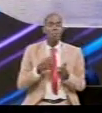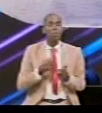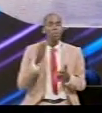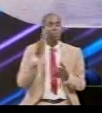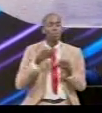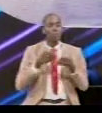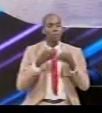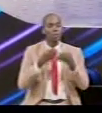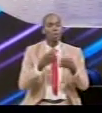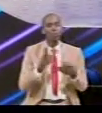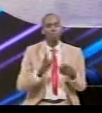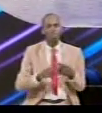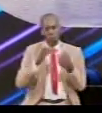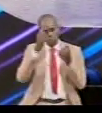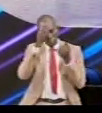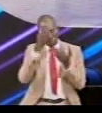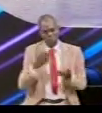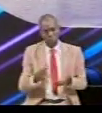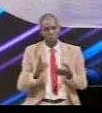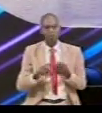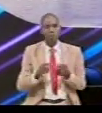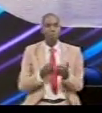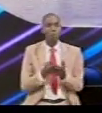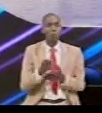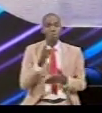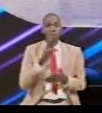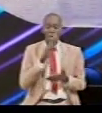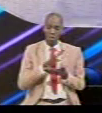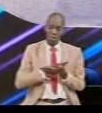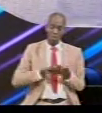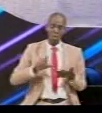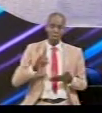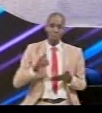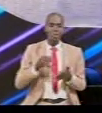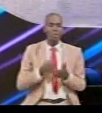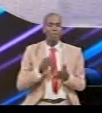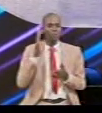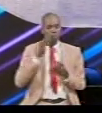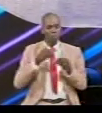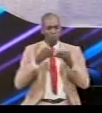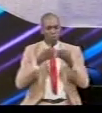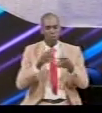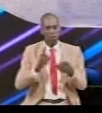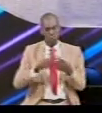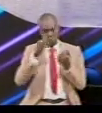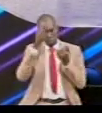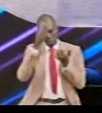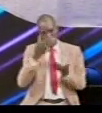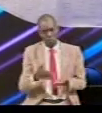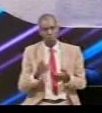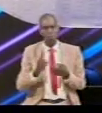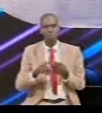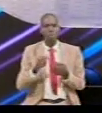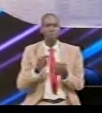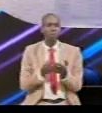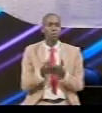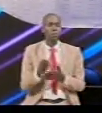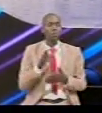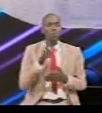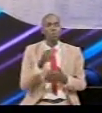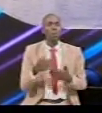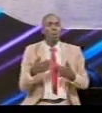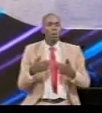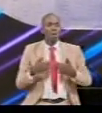to obedience to the truth. You are cleansed, it will lead to obedience to the truth. You have